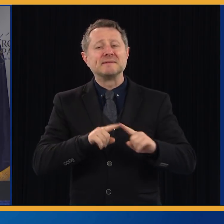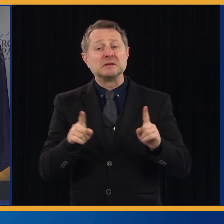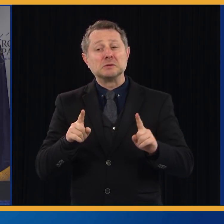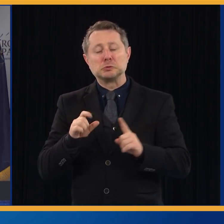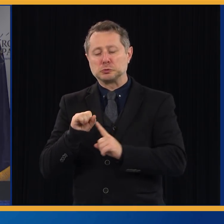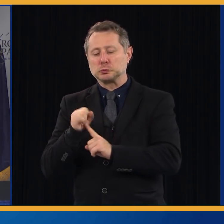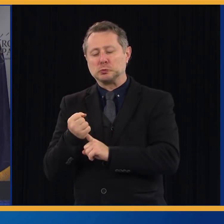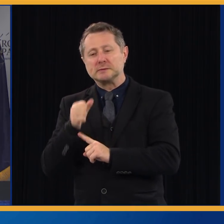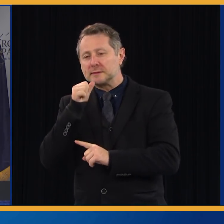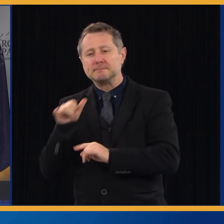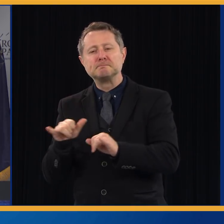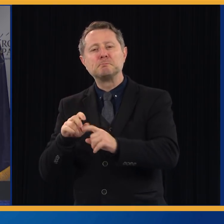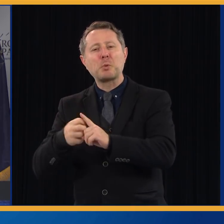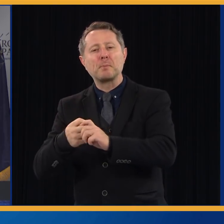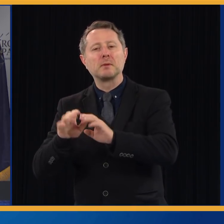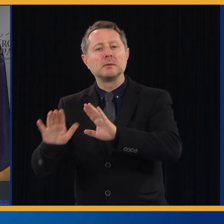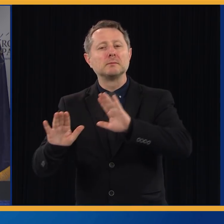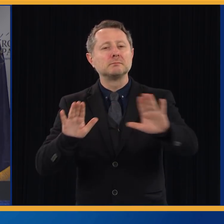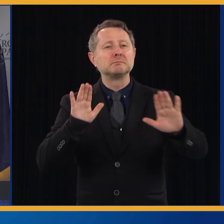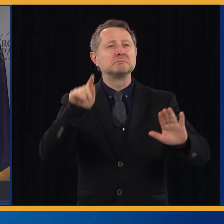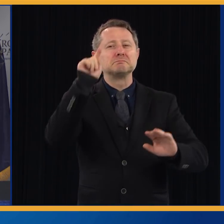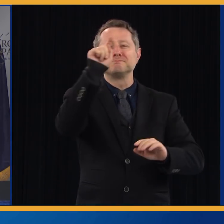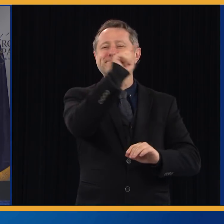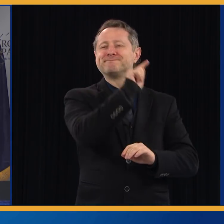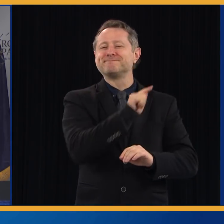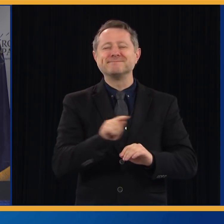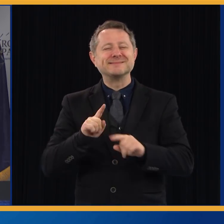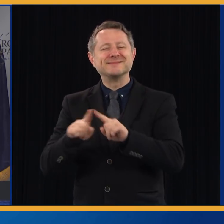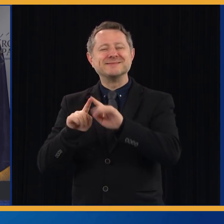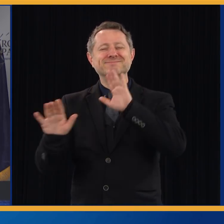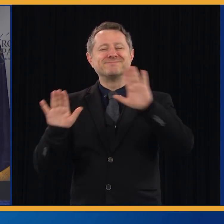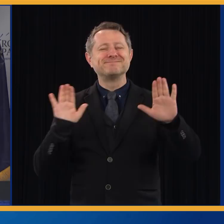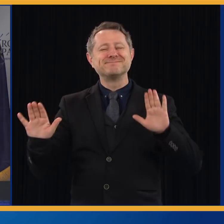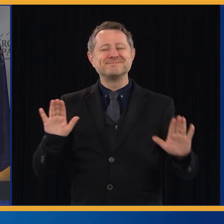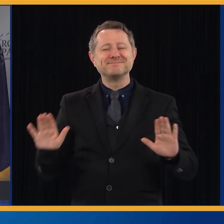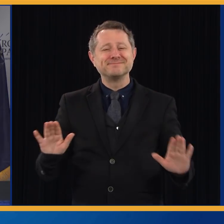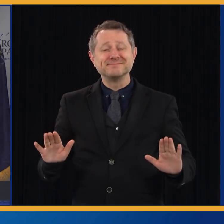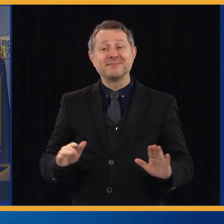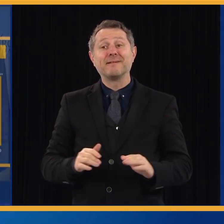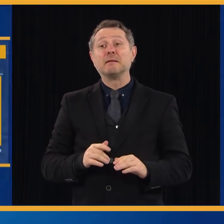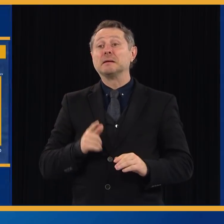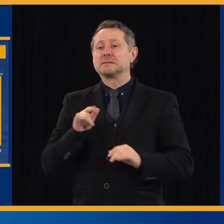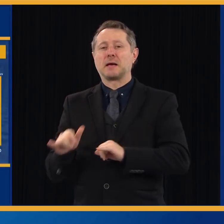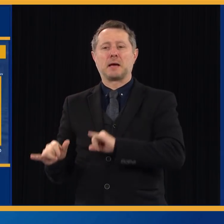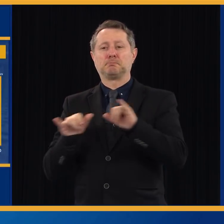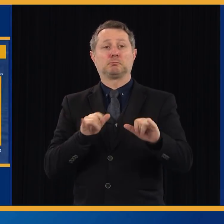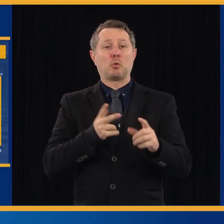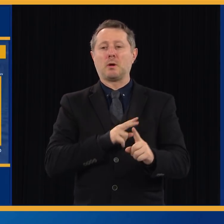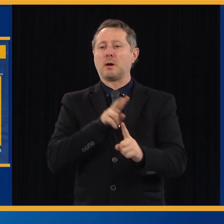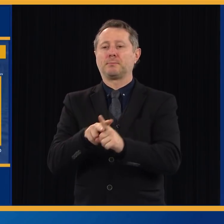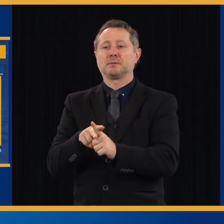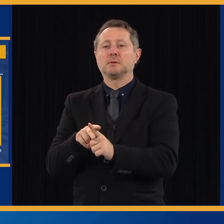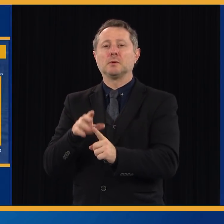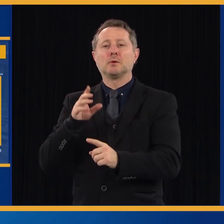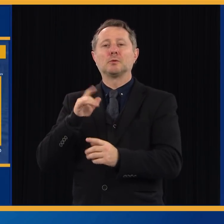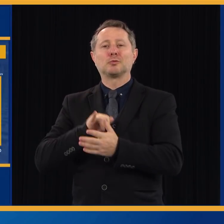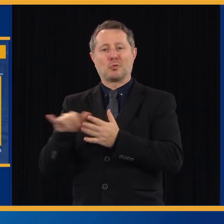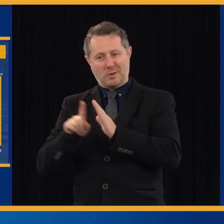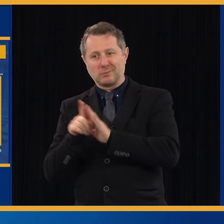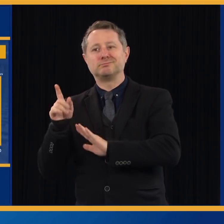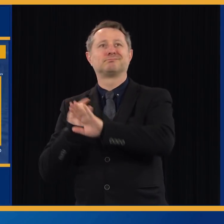also presents a different problem in different parts of the state. Overall, the